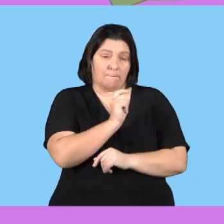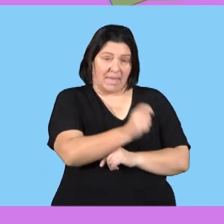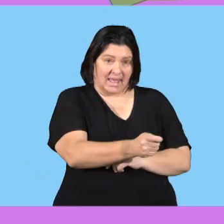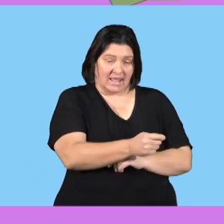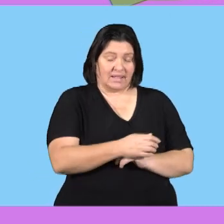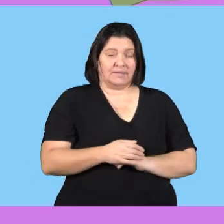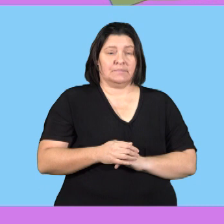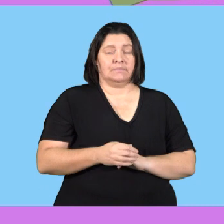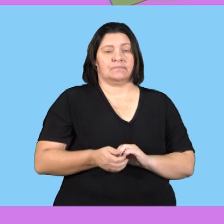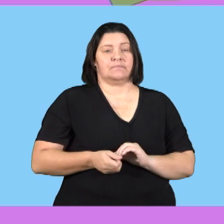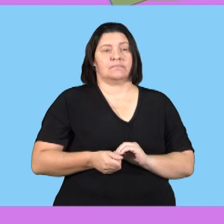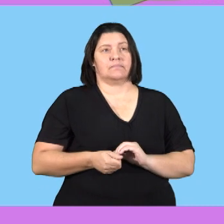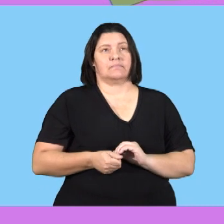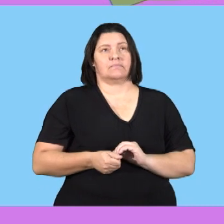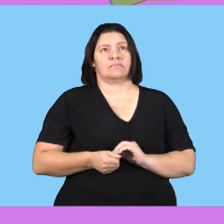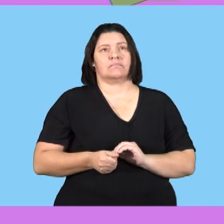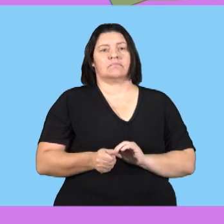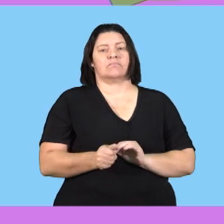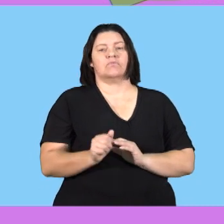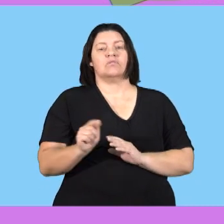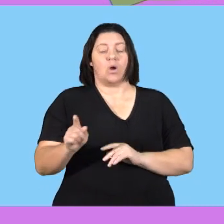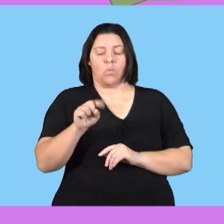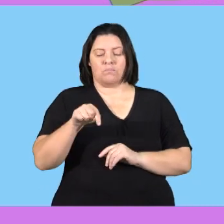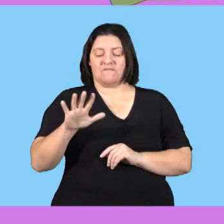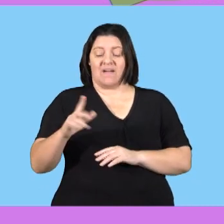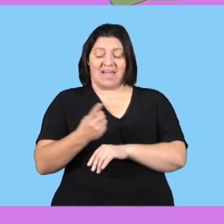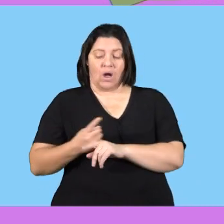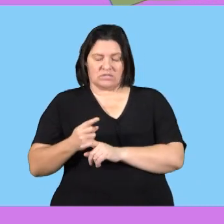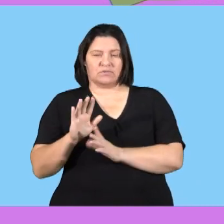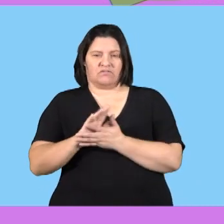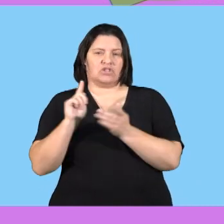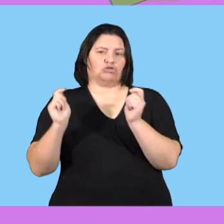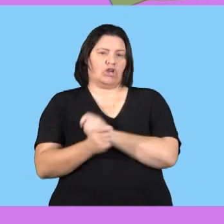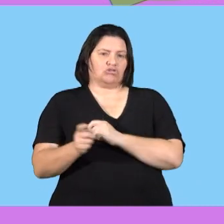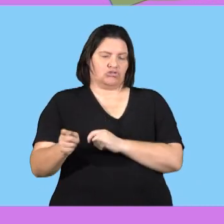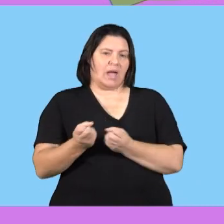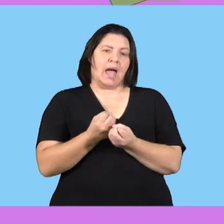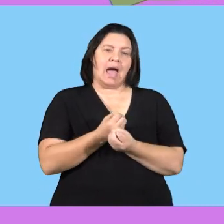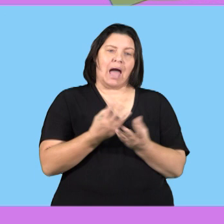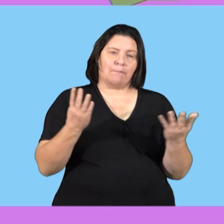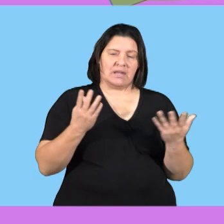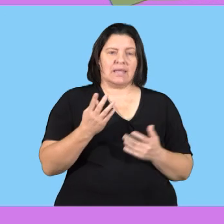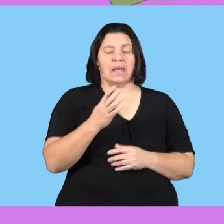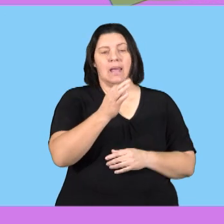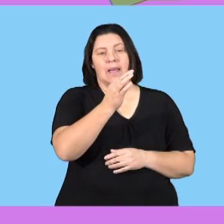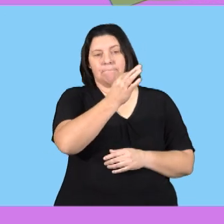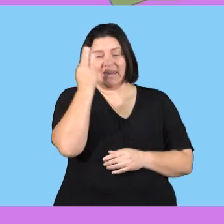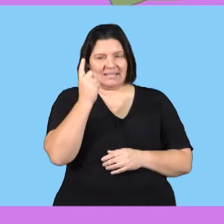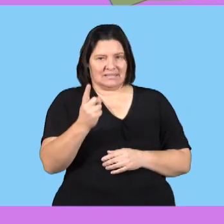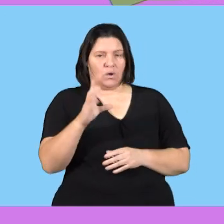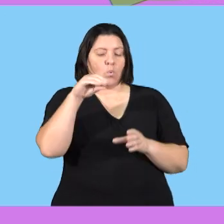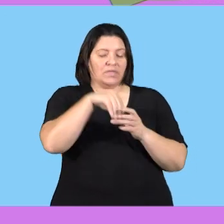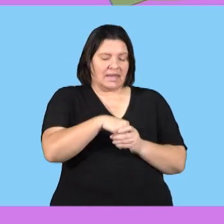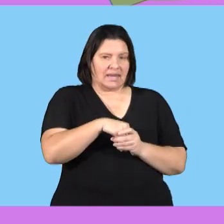prepaid, remember now that is given in hours. So first of all, I'm going to see how many